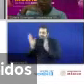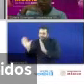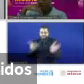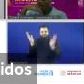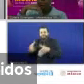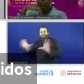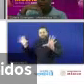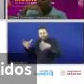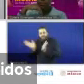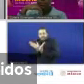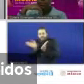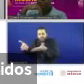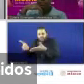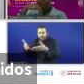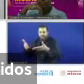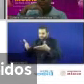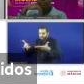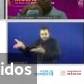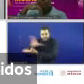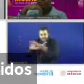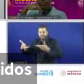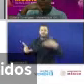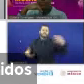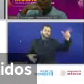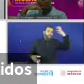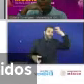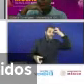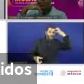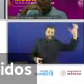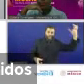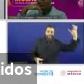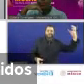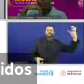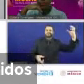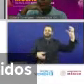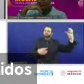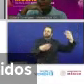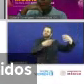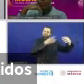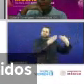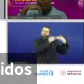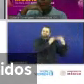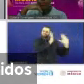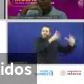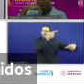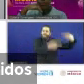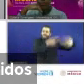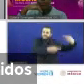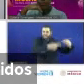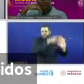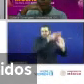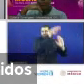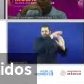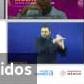Thank you so much. Minister Chacón, the same question for you. One or two things